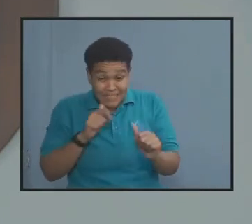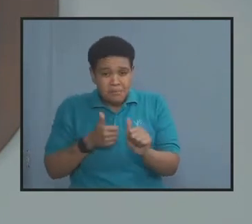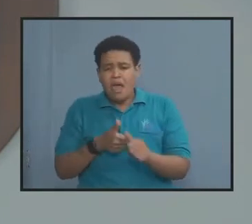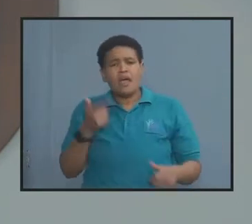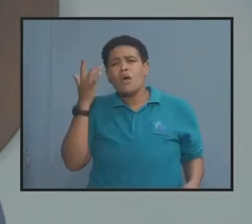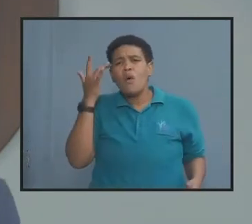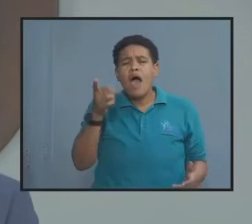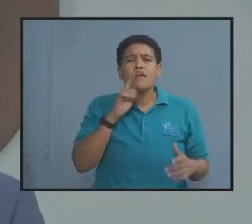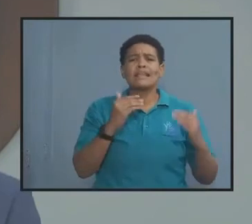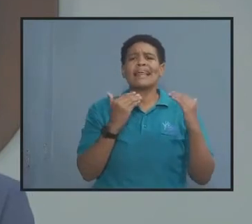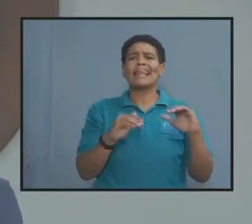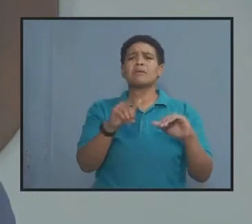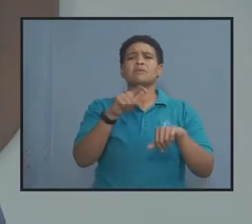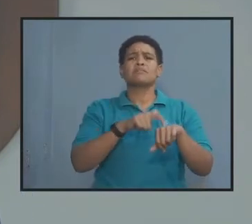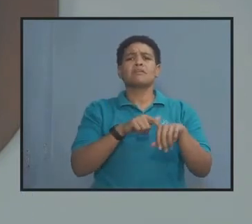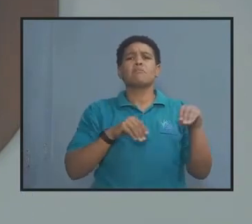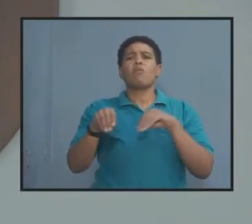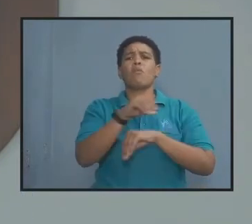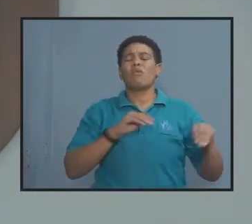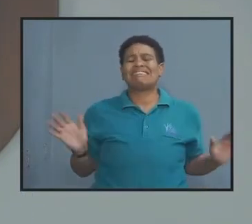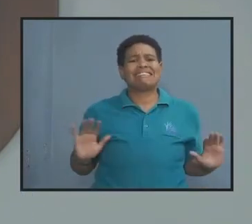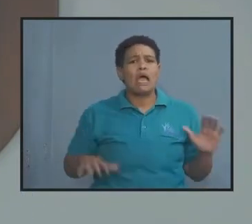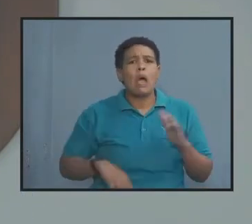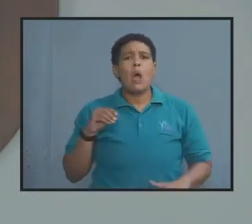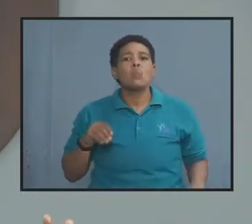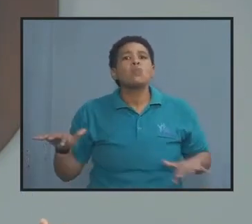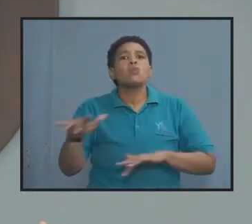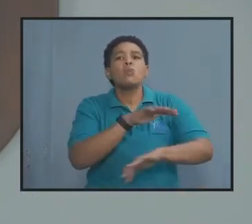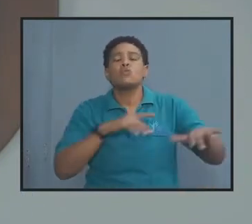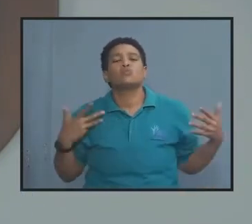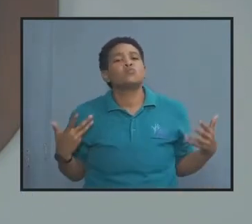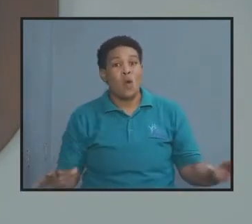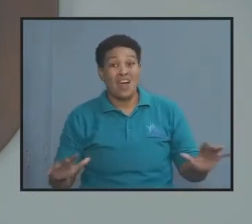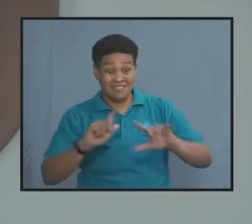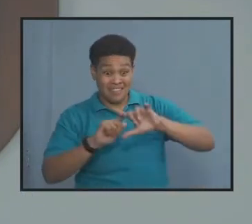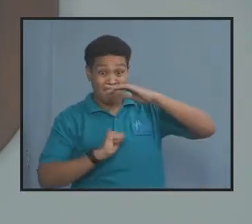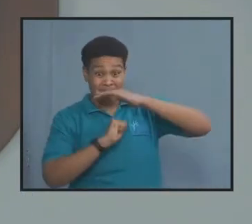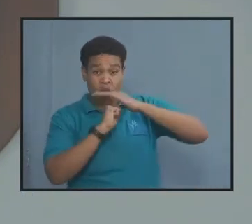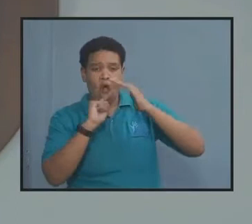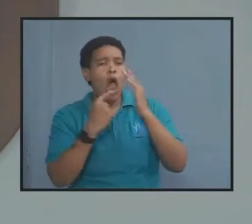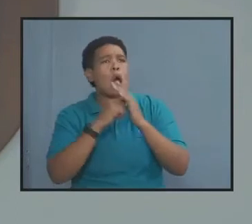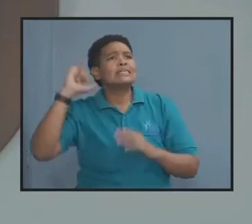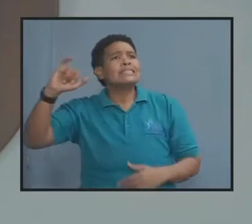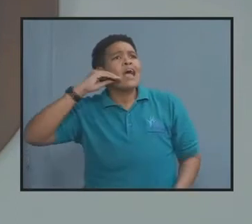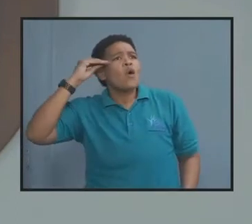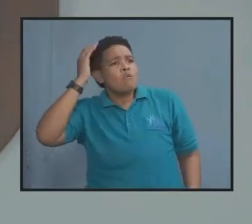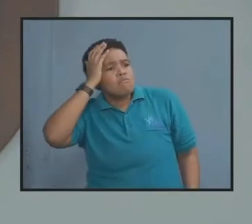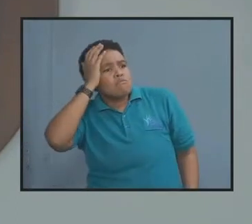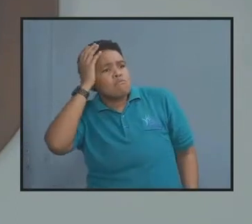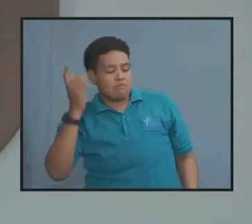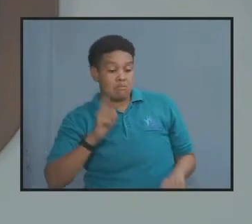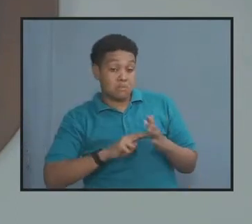is to limit movement. And therefore, in tightening the curfew hours, we limit movement